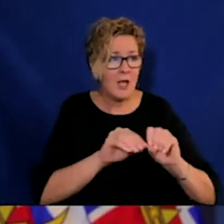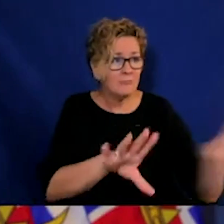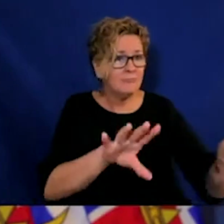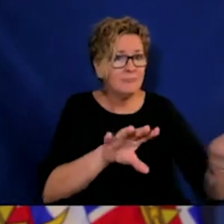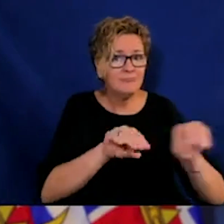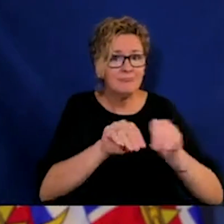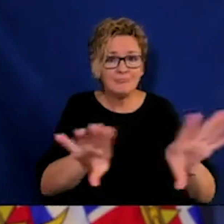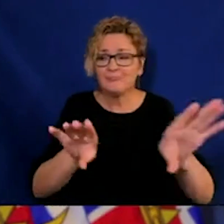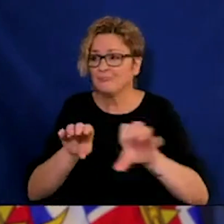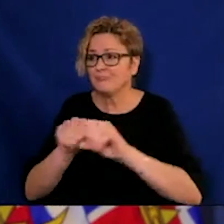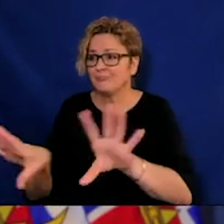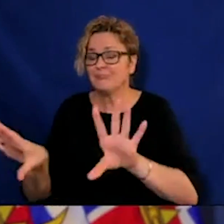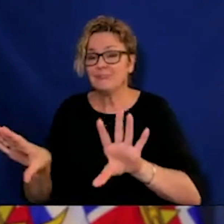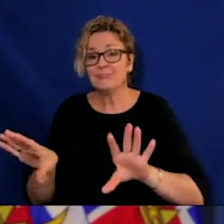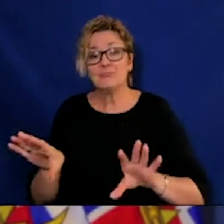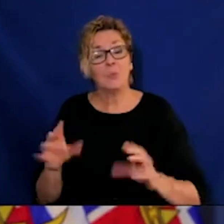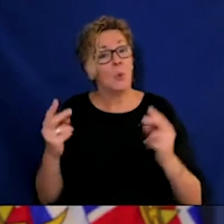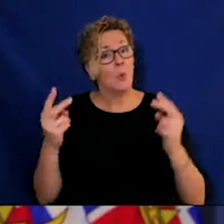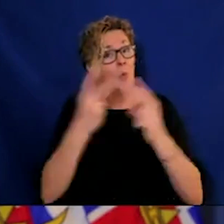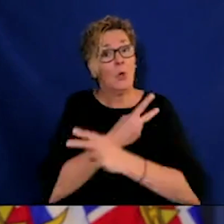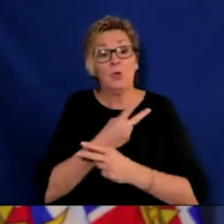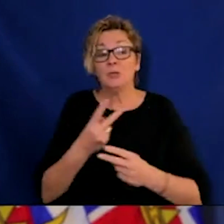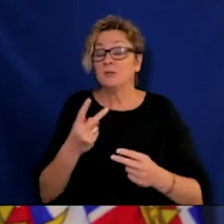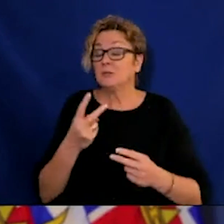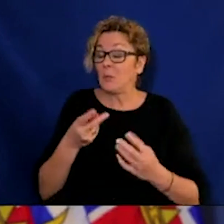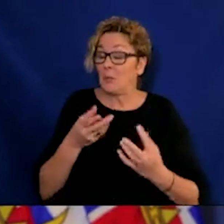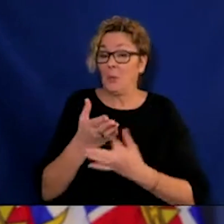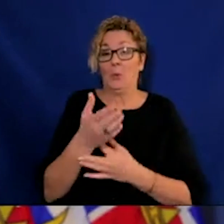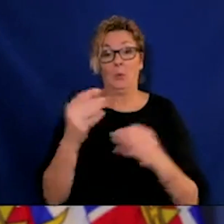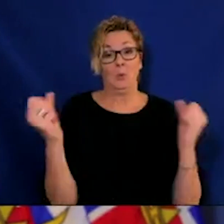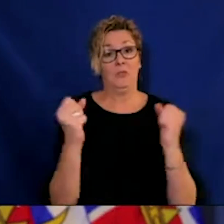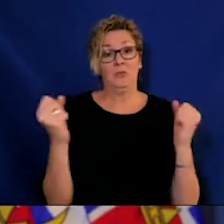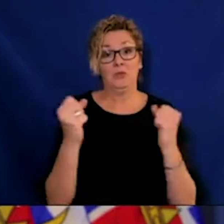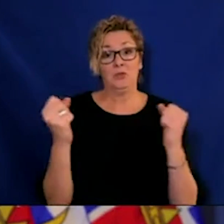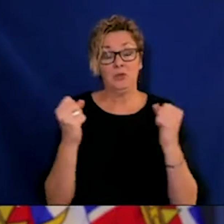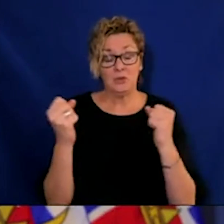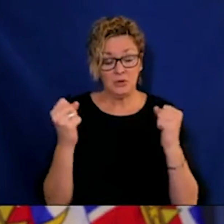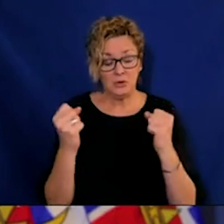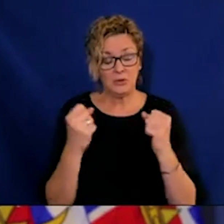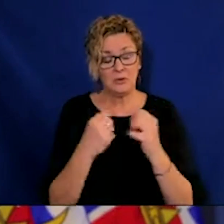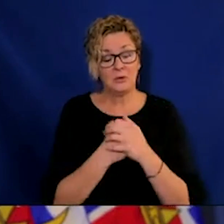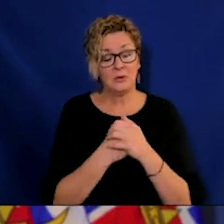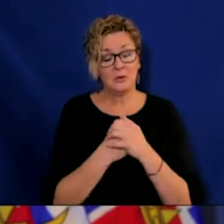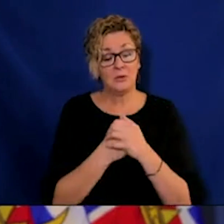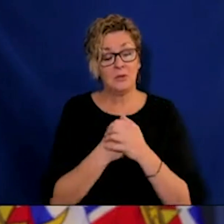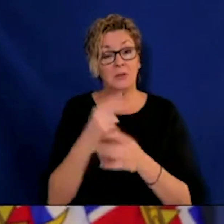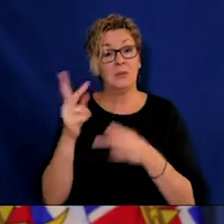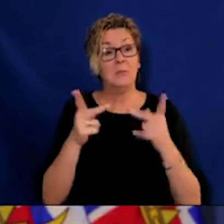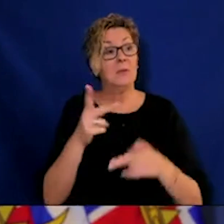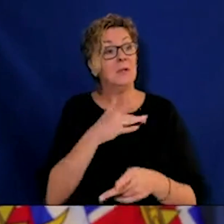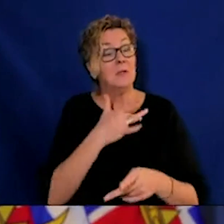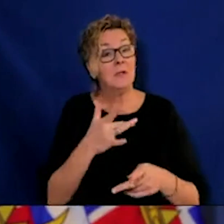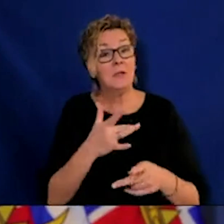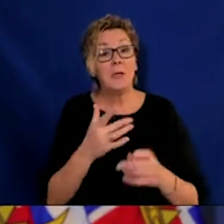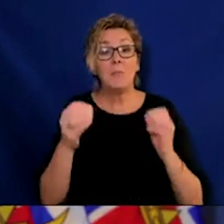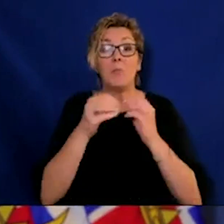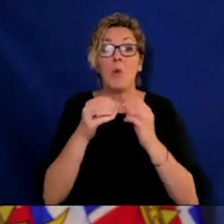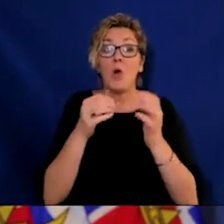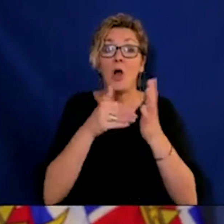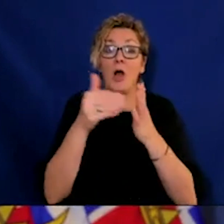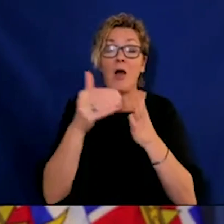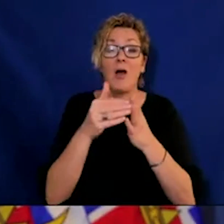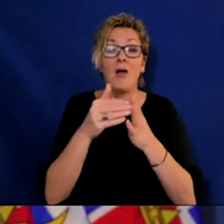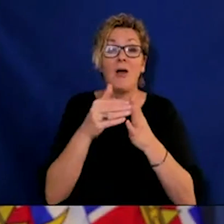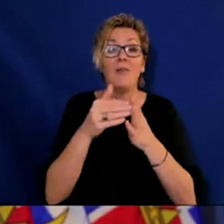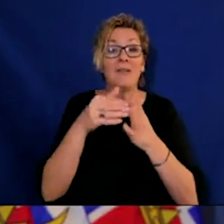months, and we have seen this, when the nature and location of our contact with each other change, it is significantly greater, the